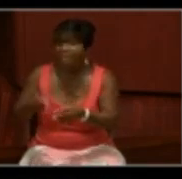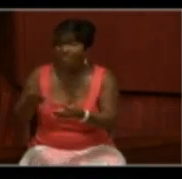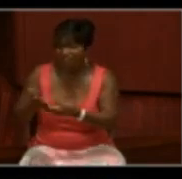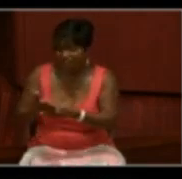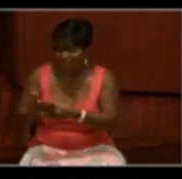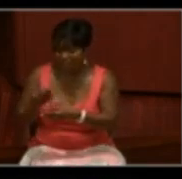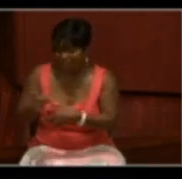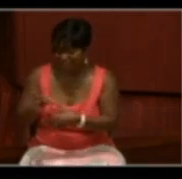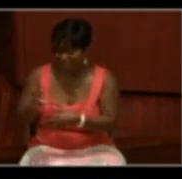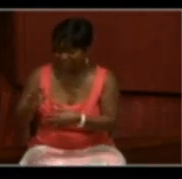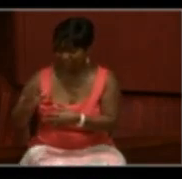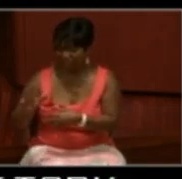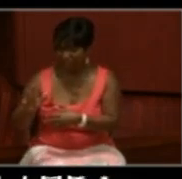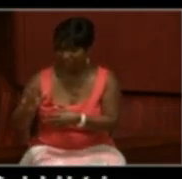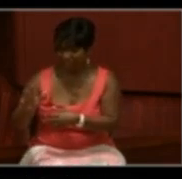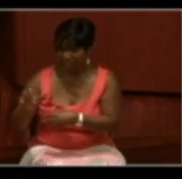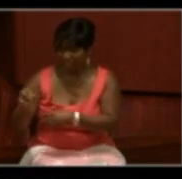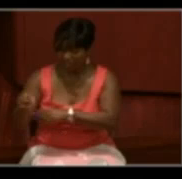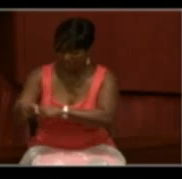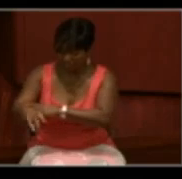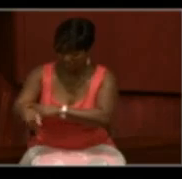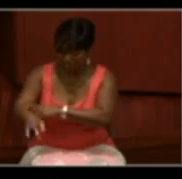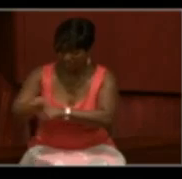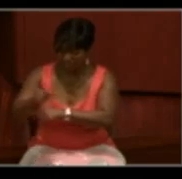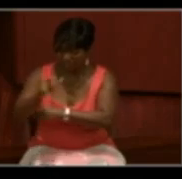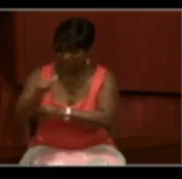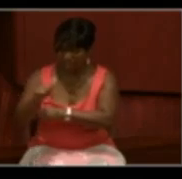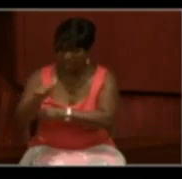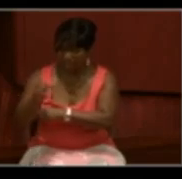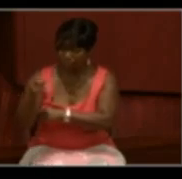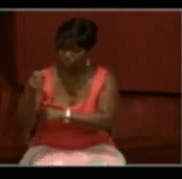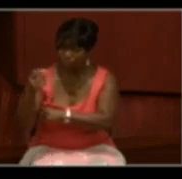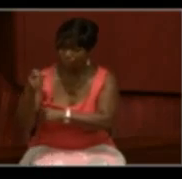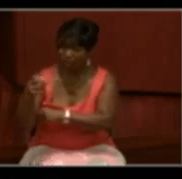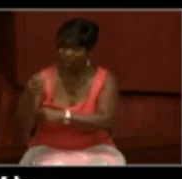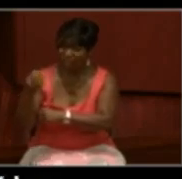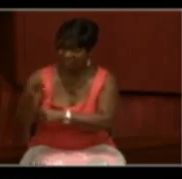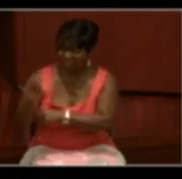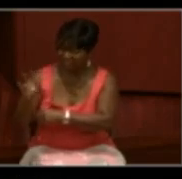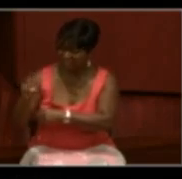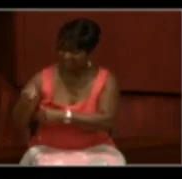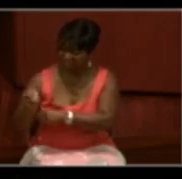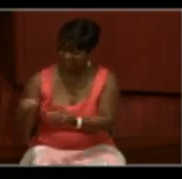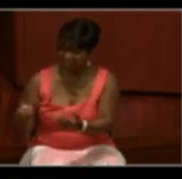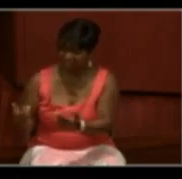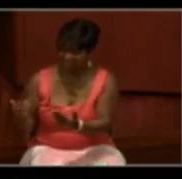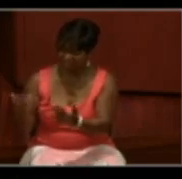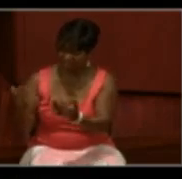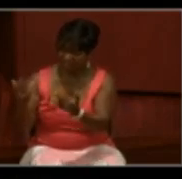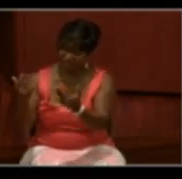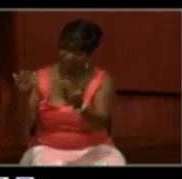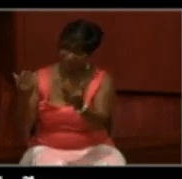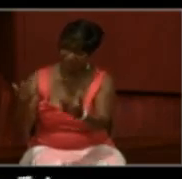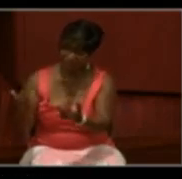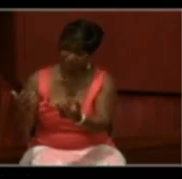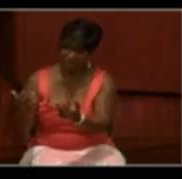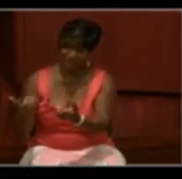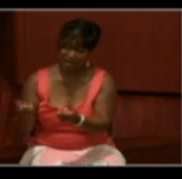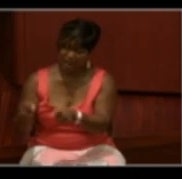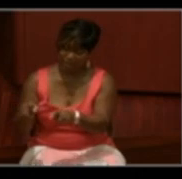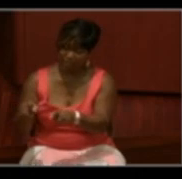1973. Shortly after midnight on July 12, 1973, fire was reported at the National Personnel Records